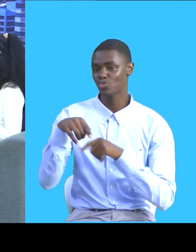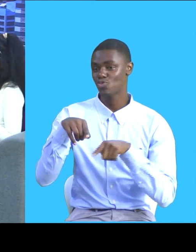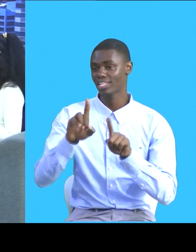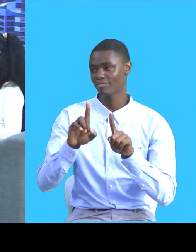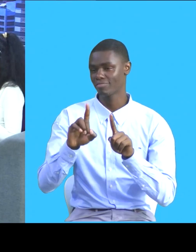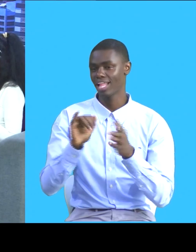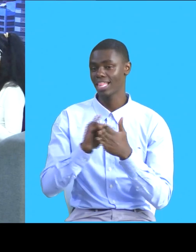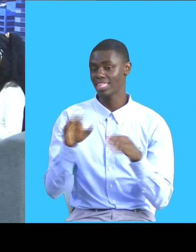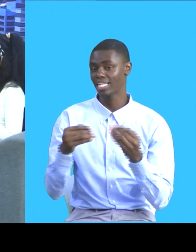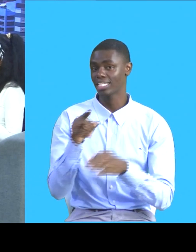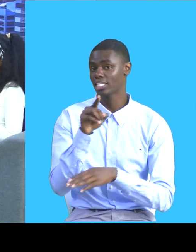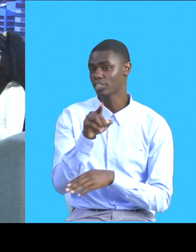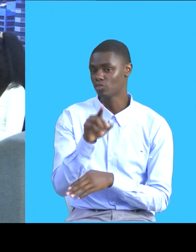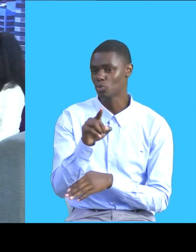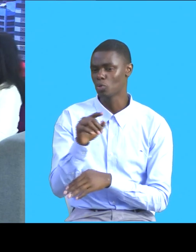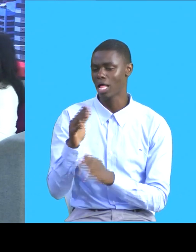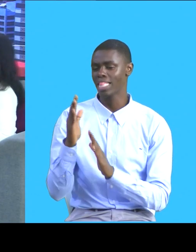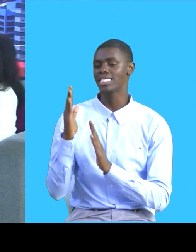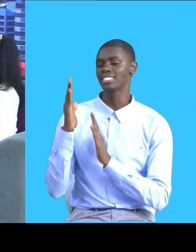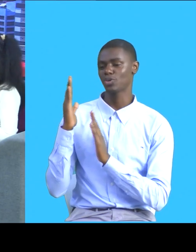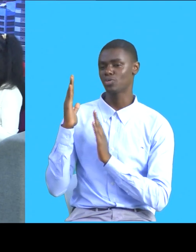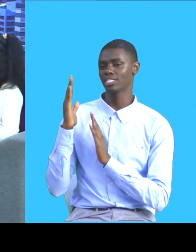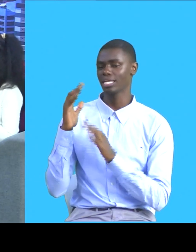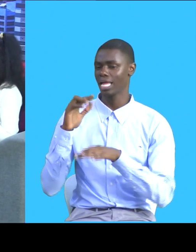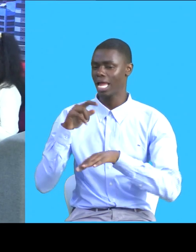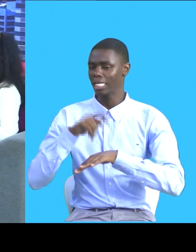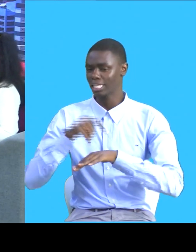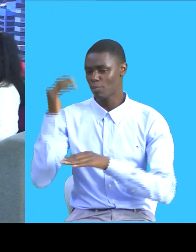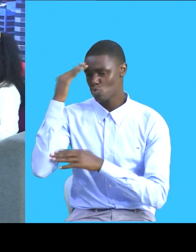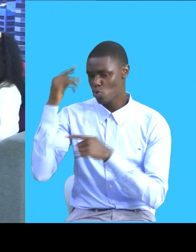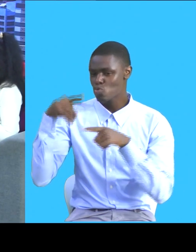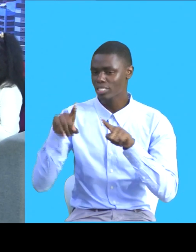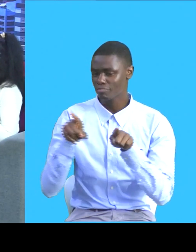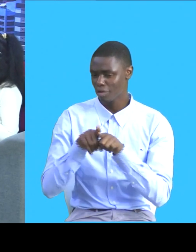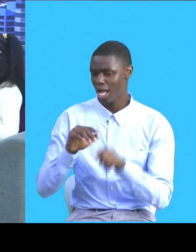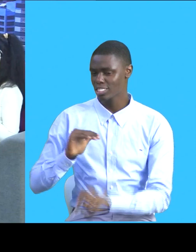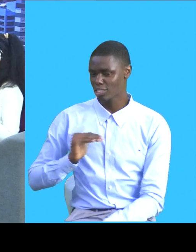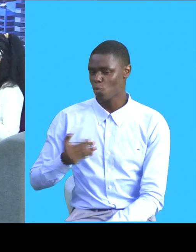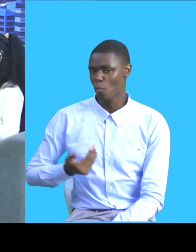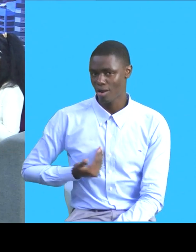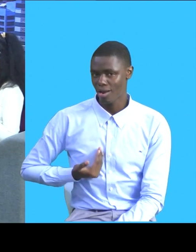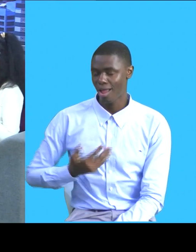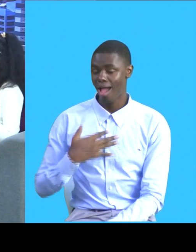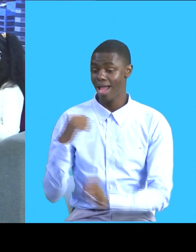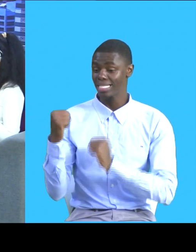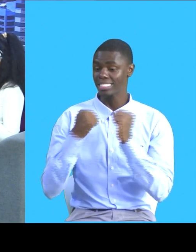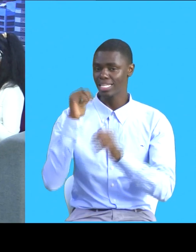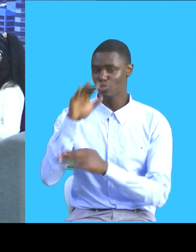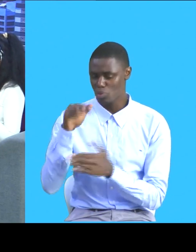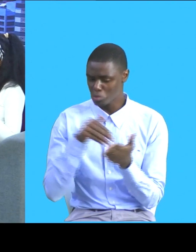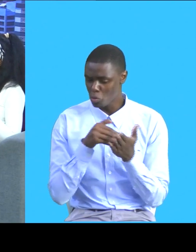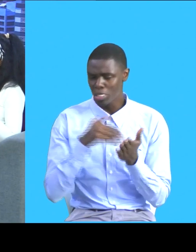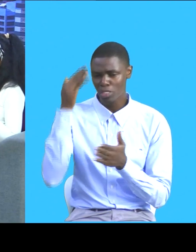that gives you the security. The moment you know yourself as a woman and your strengths and your